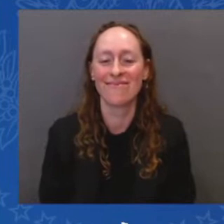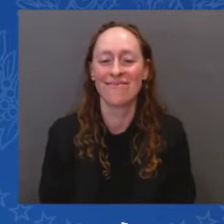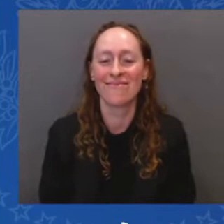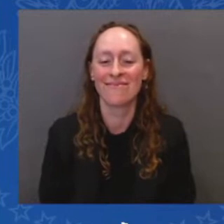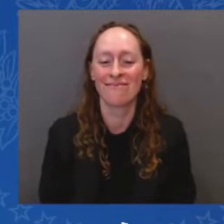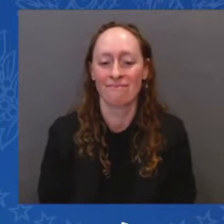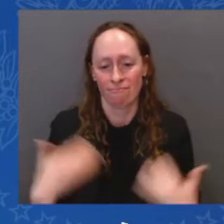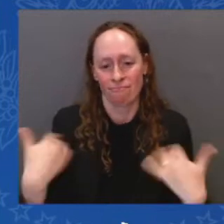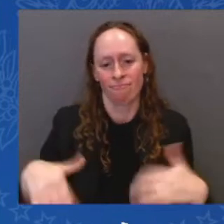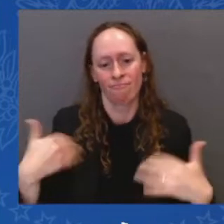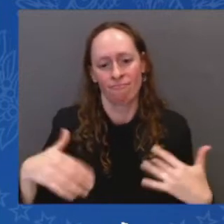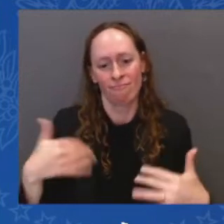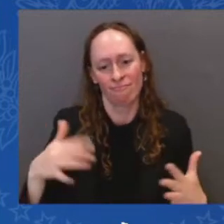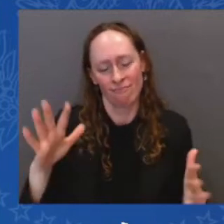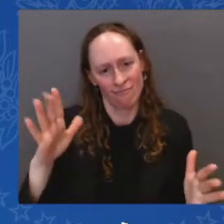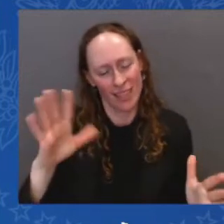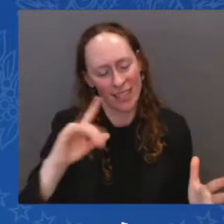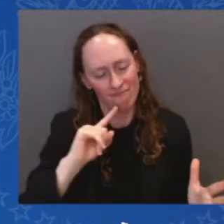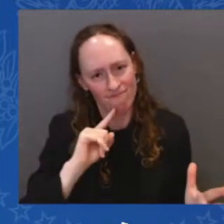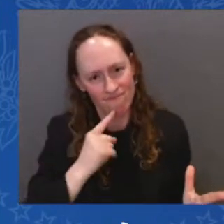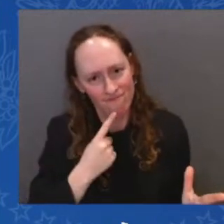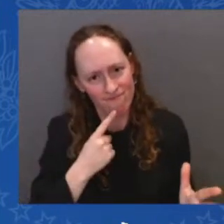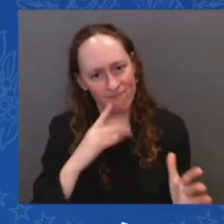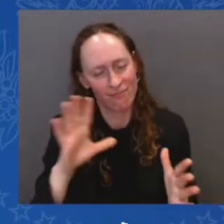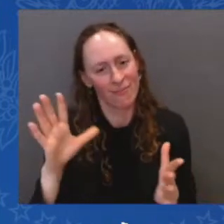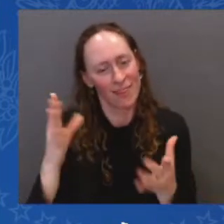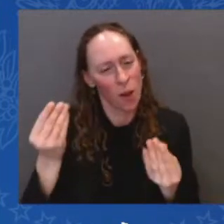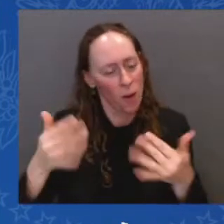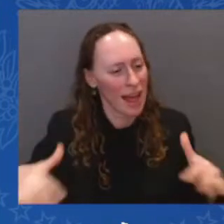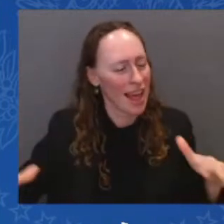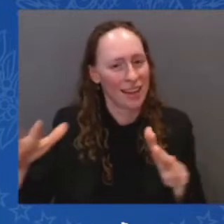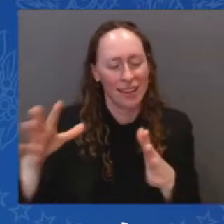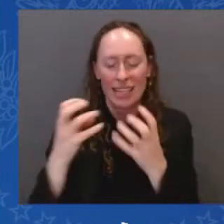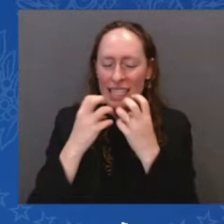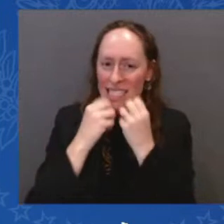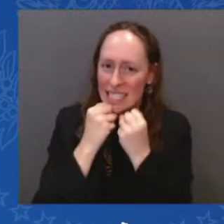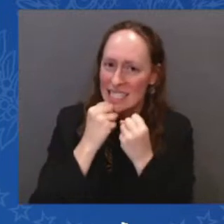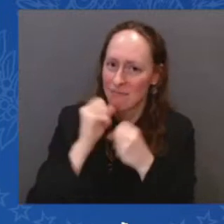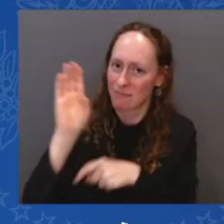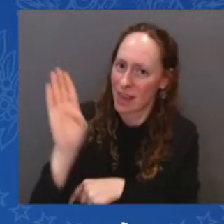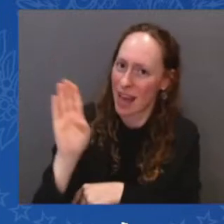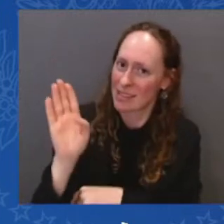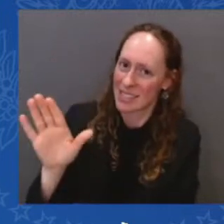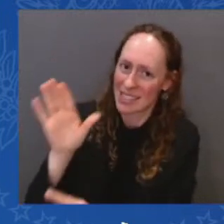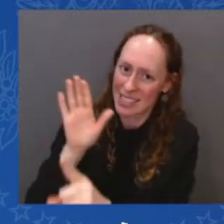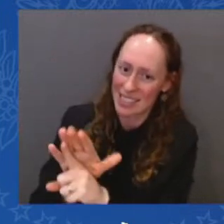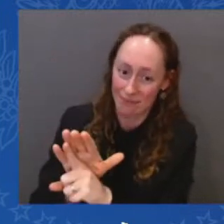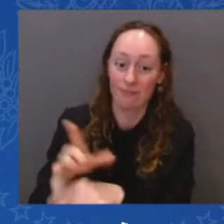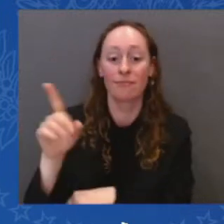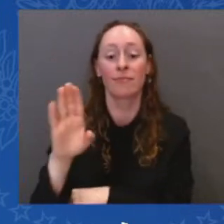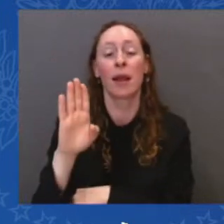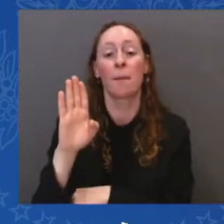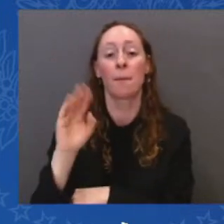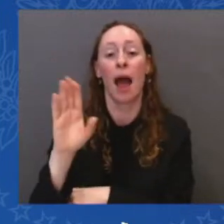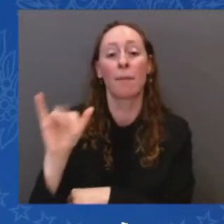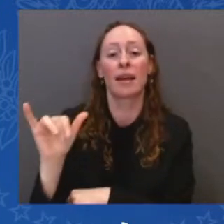saint. And Bobby Orr once said that hockey teams win because of hard work and